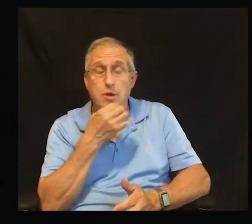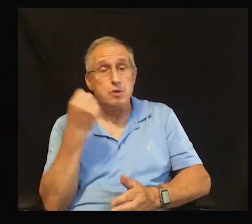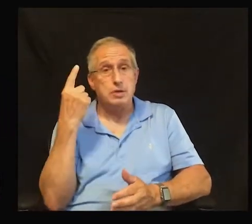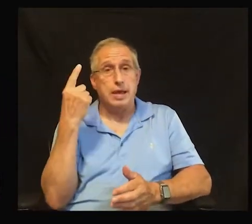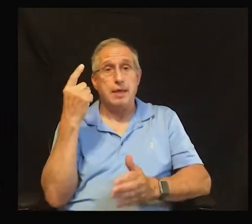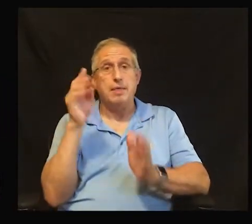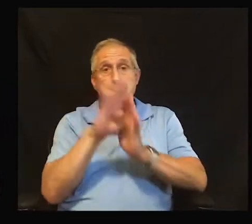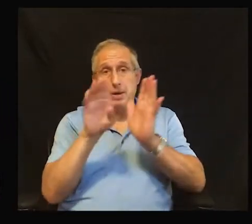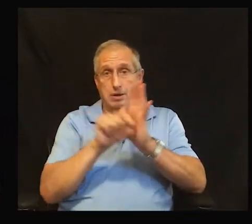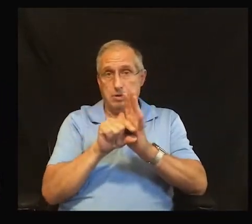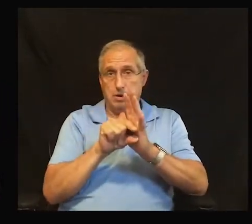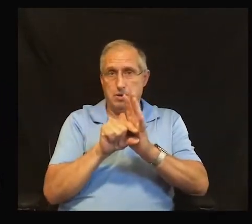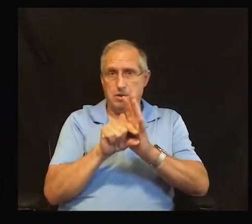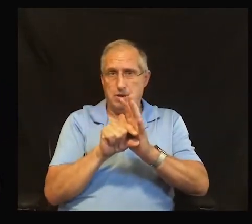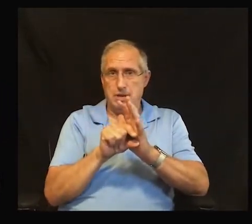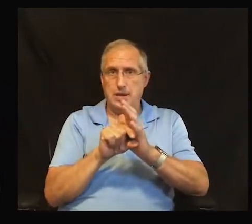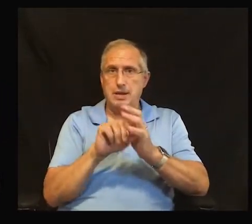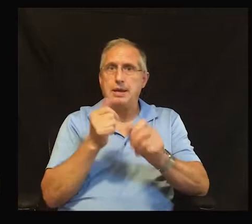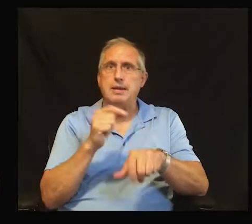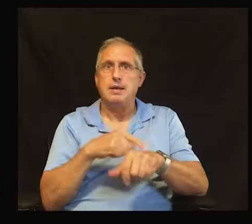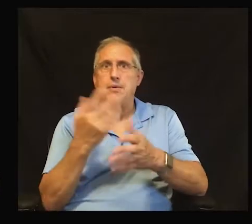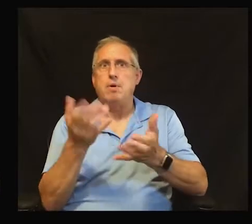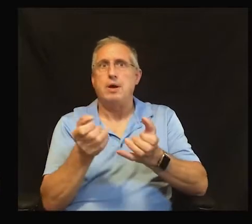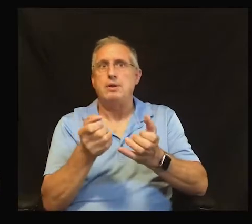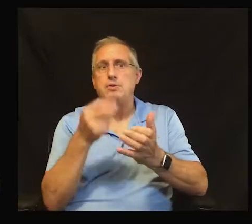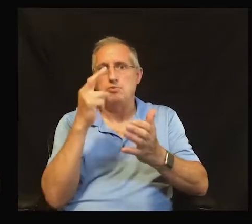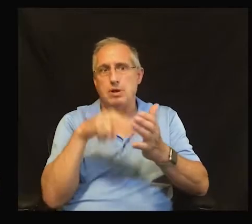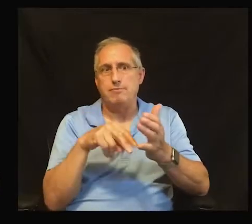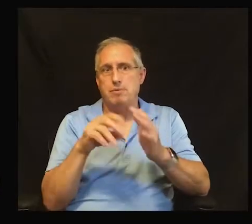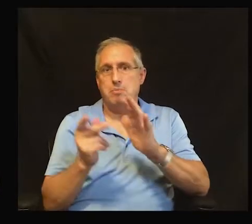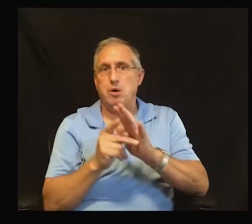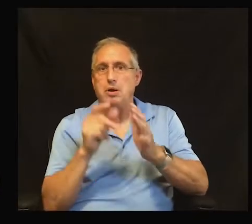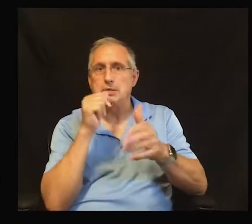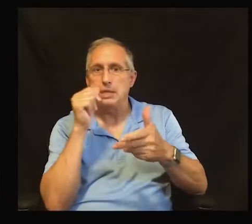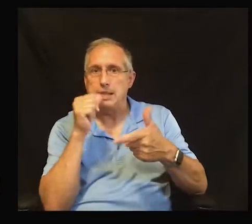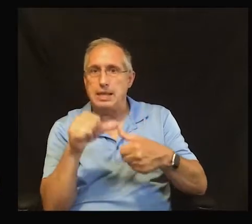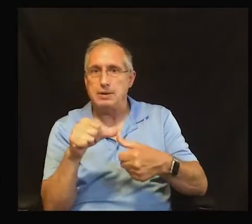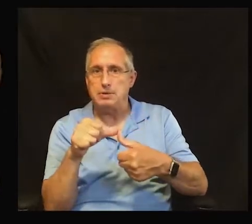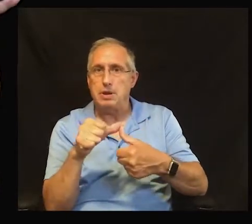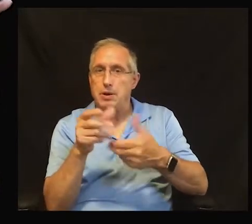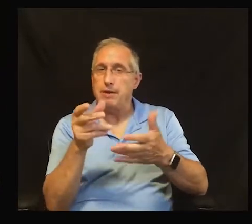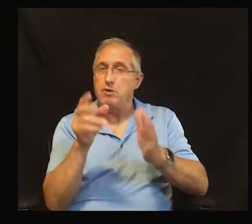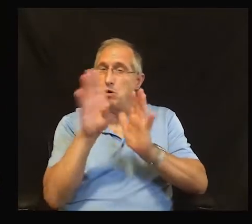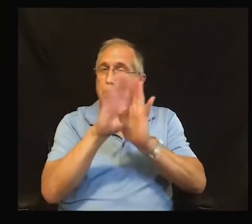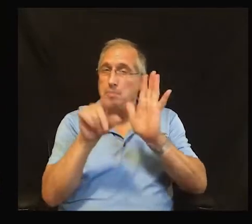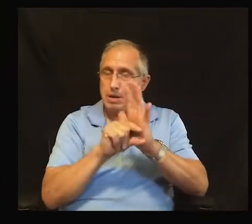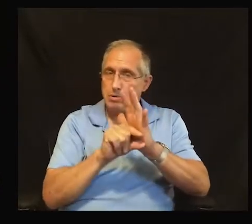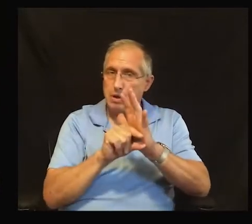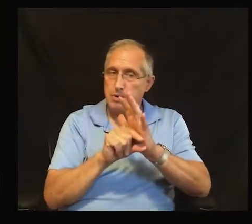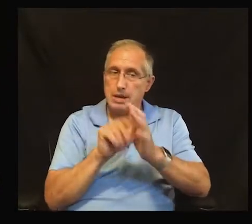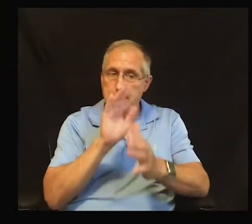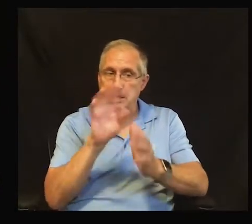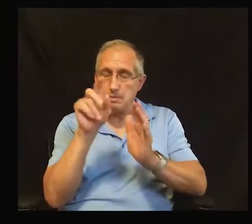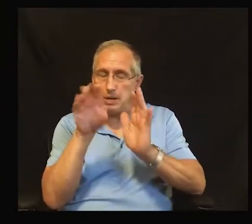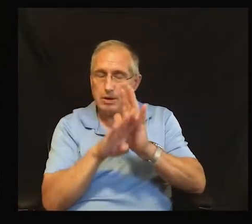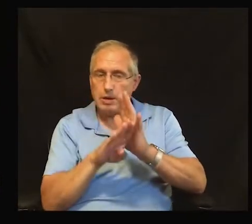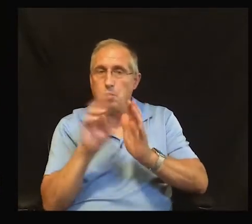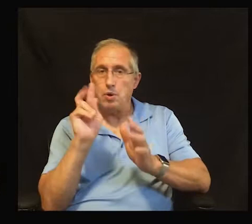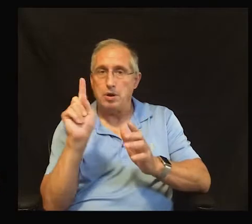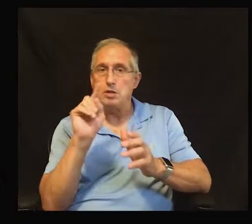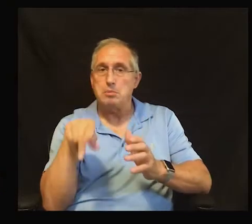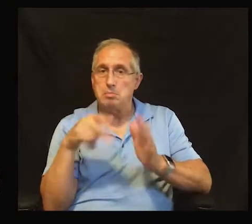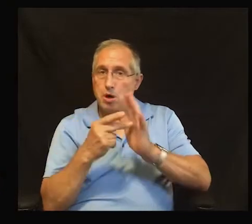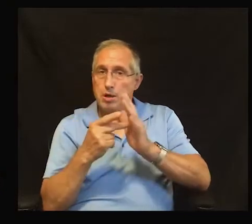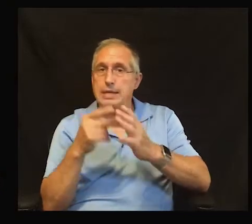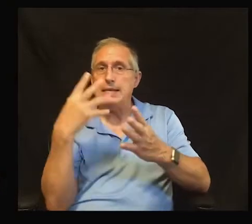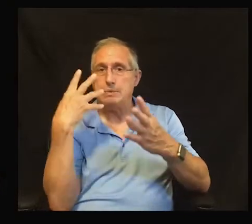understand the background of this. Anytime I read from one of Paul's letters in the New Testament, I like to give you a little background. And here's the background. Paul is in prison when he